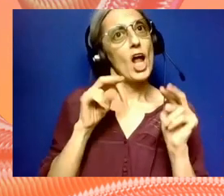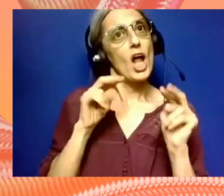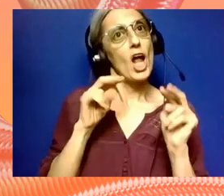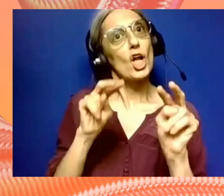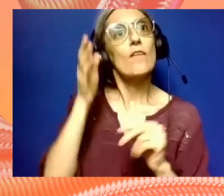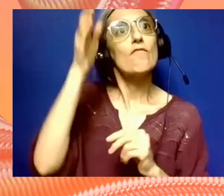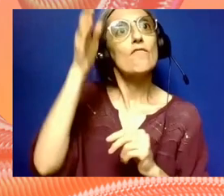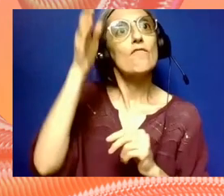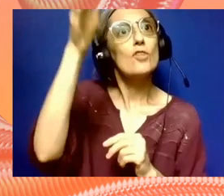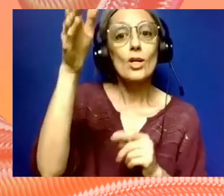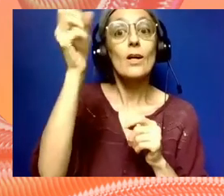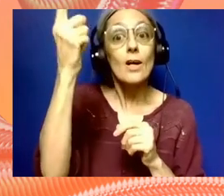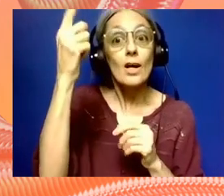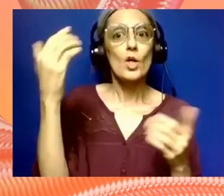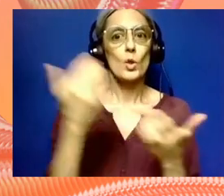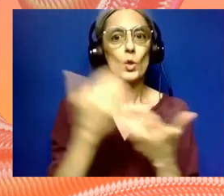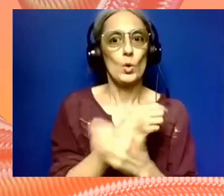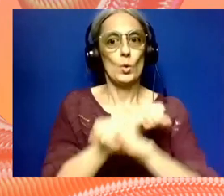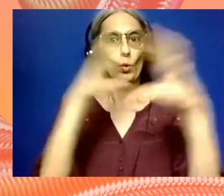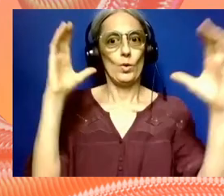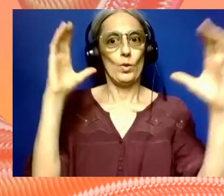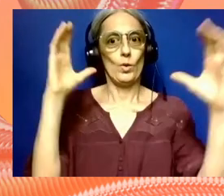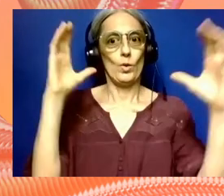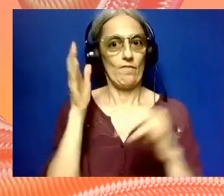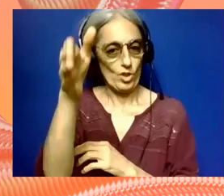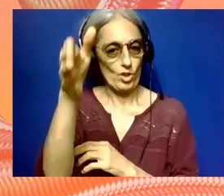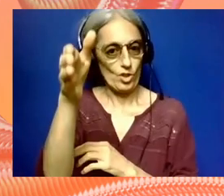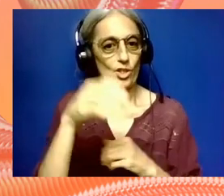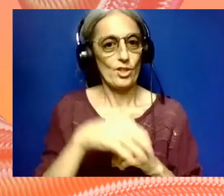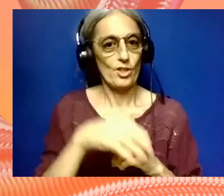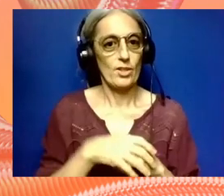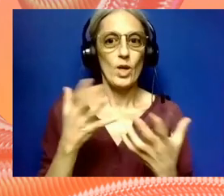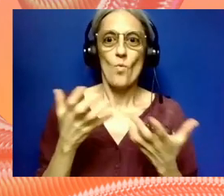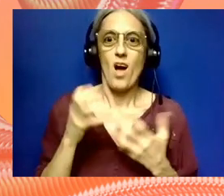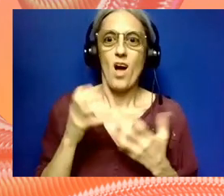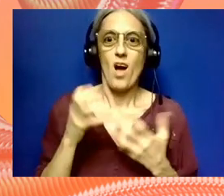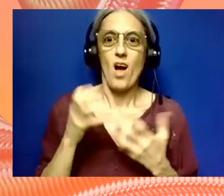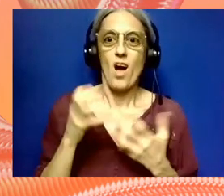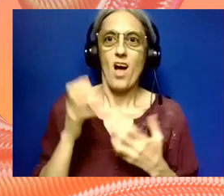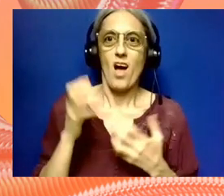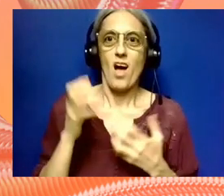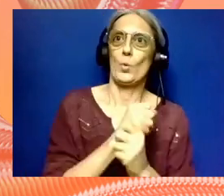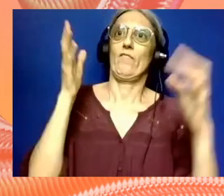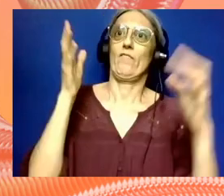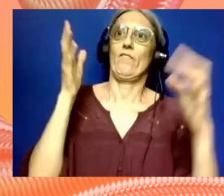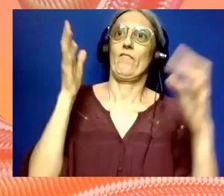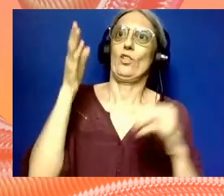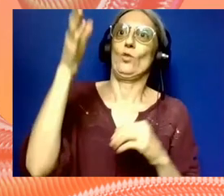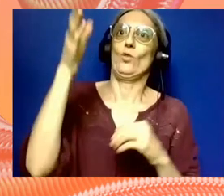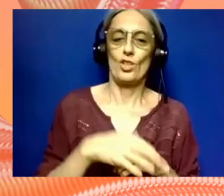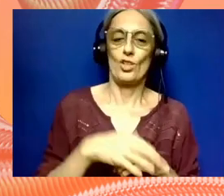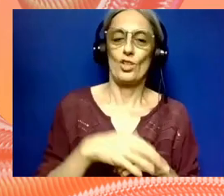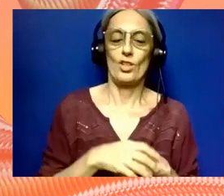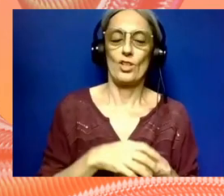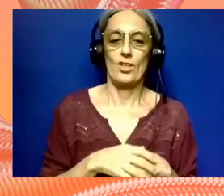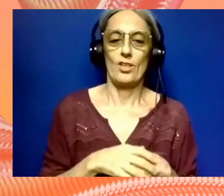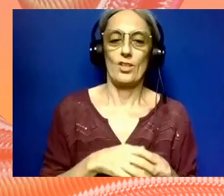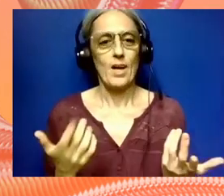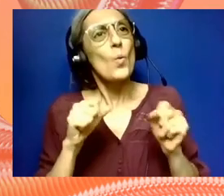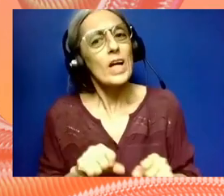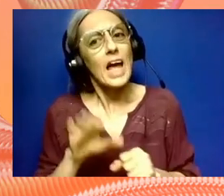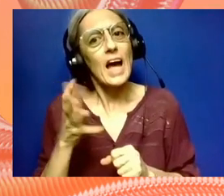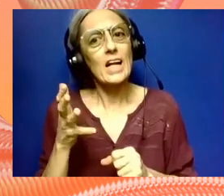so how do you unpack something that looks like you can kind of see the outline of it, like that's